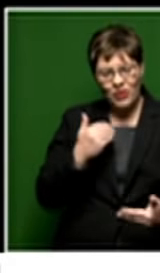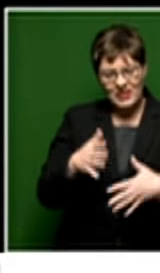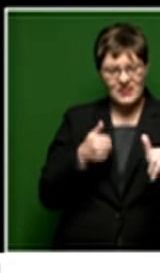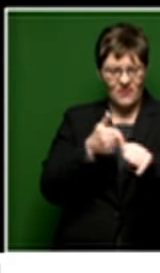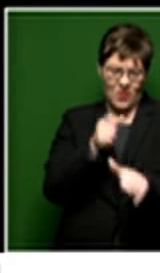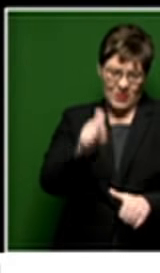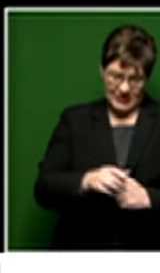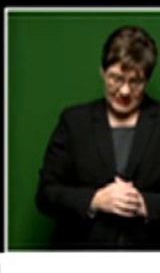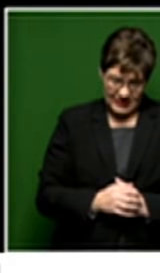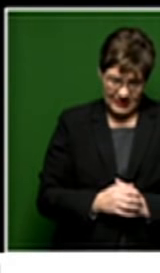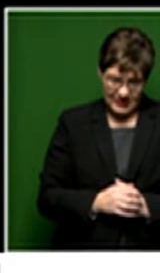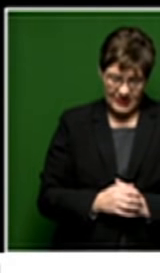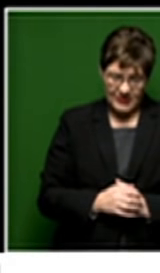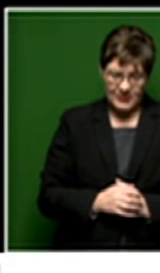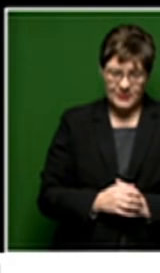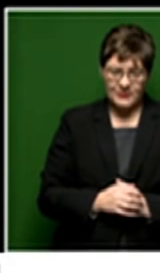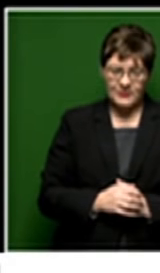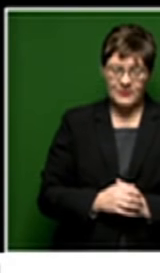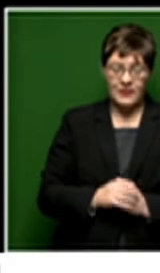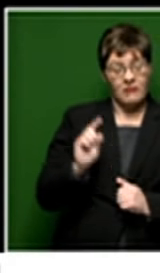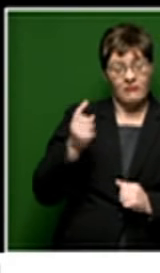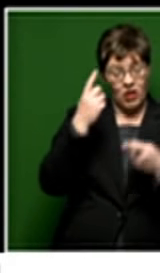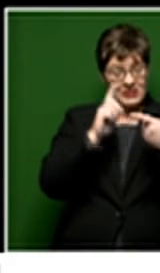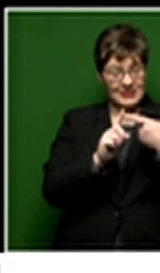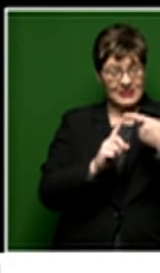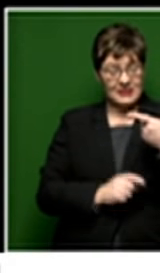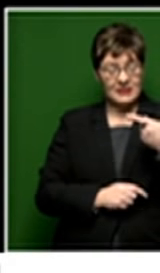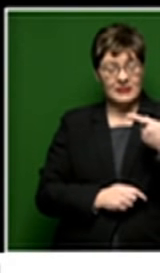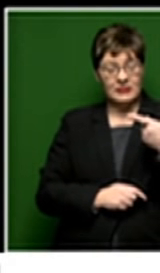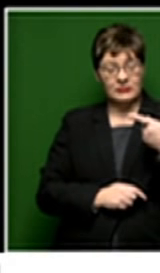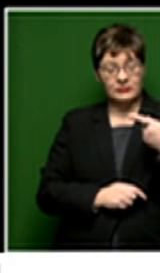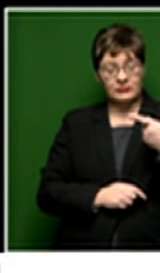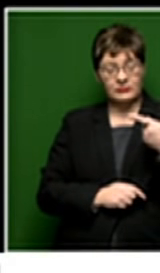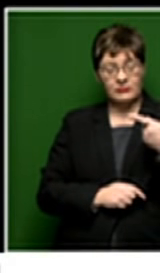of all, which I must say that there must be a